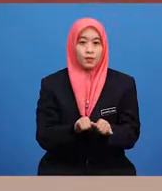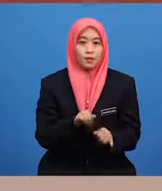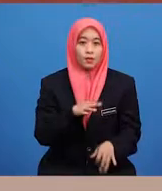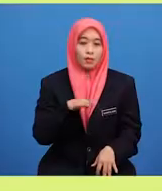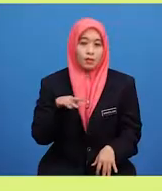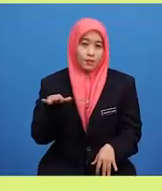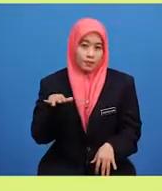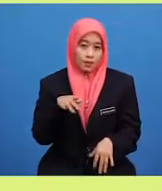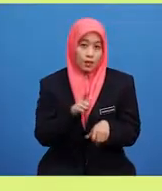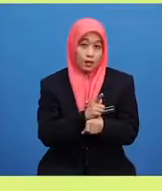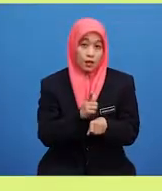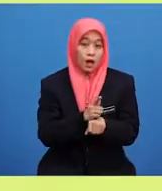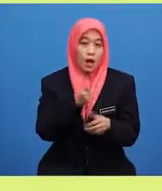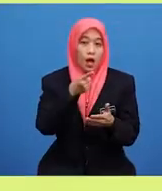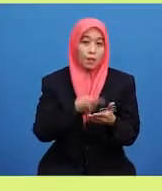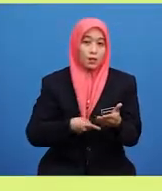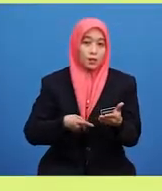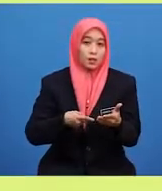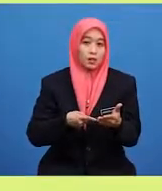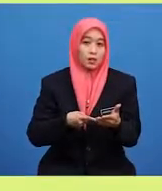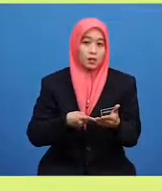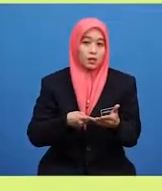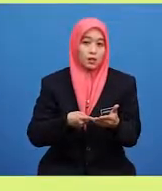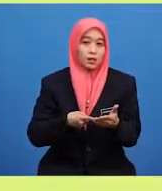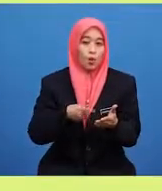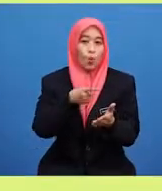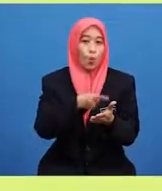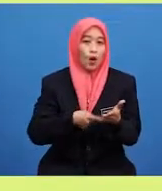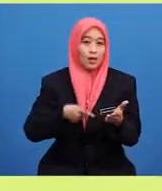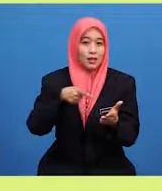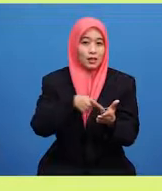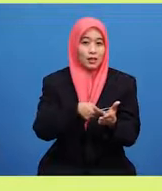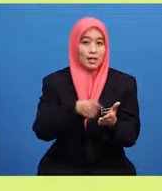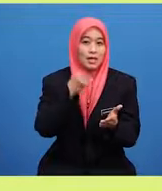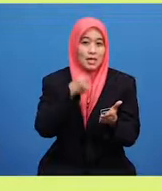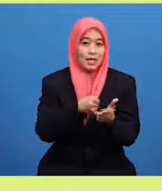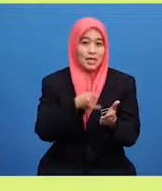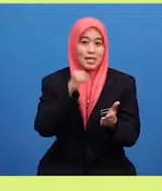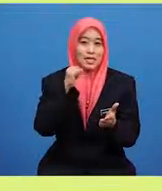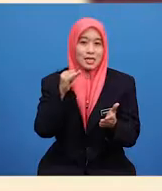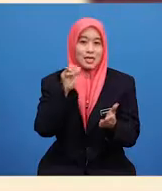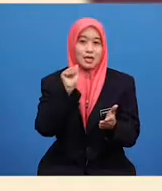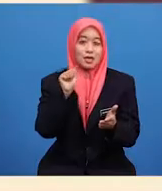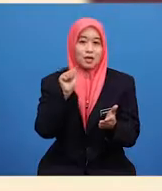sentences, "What's this?" and "It's a..."